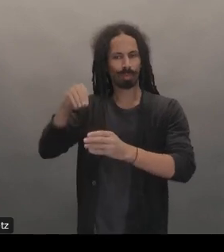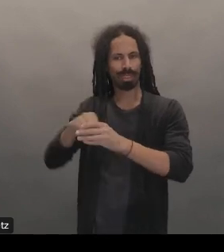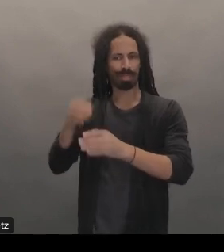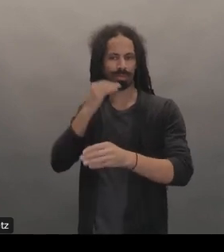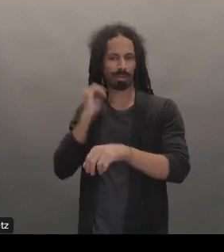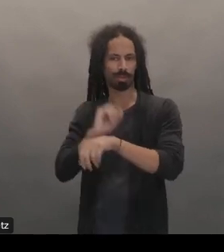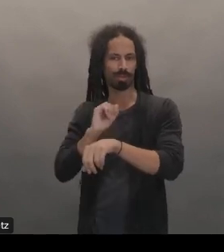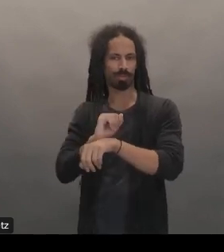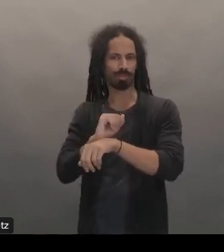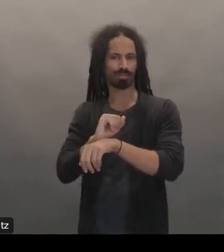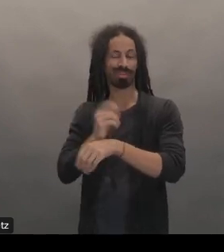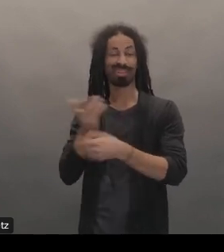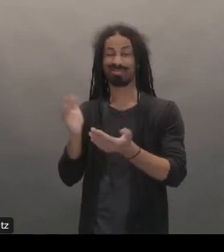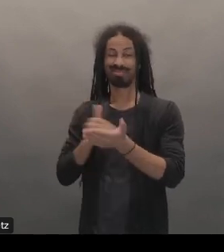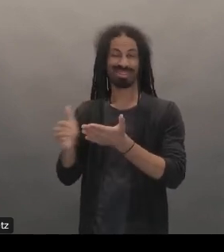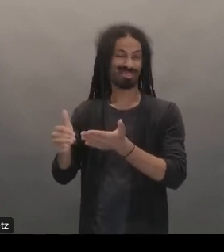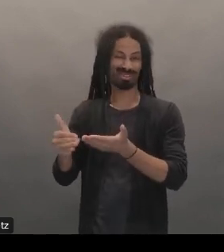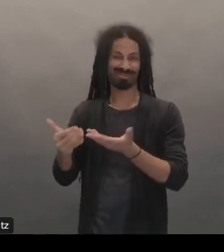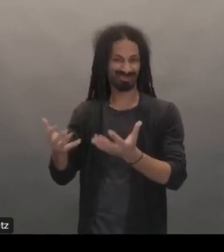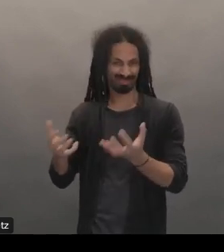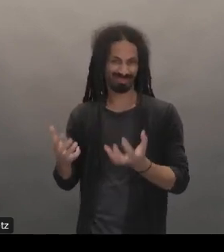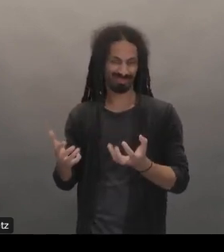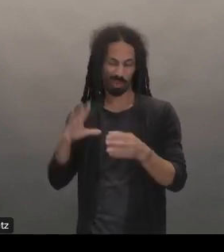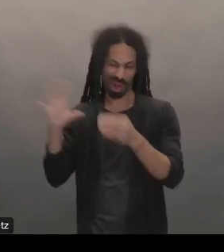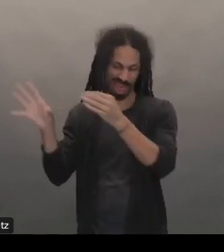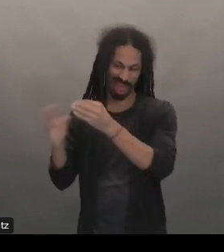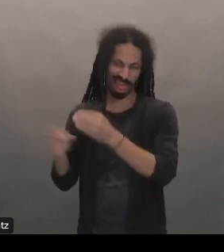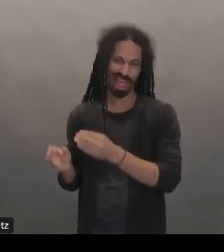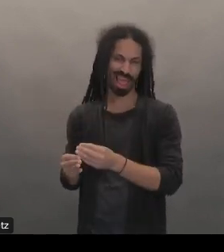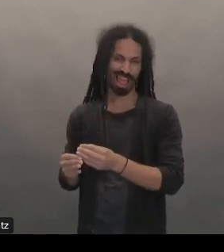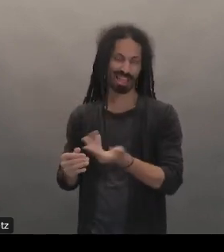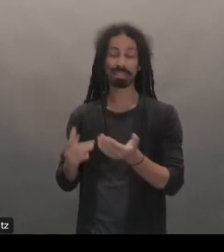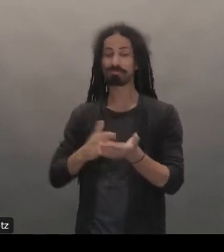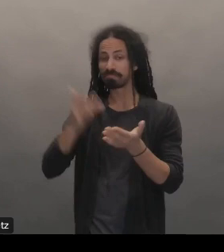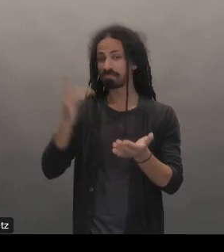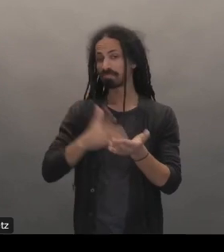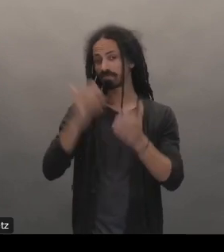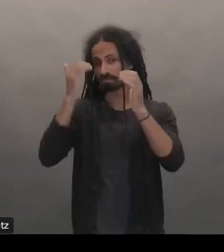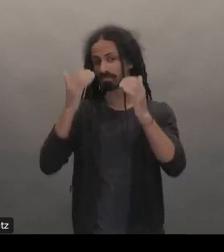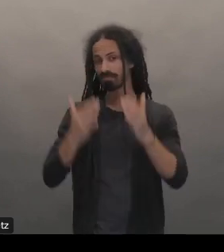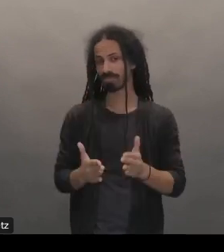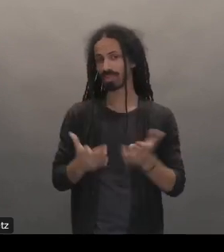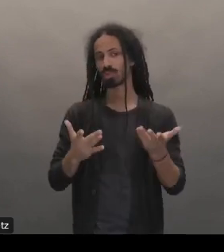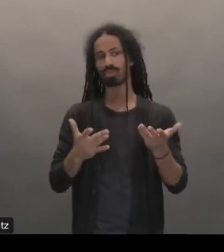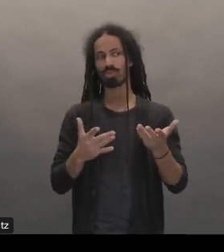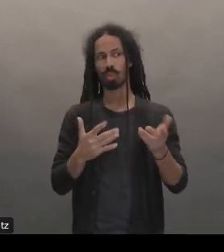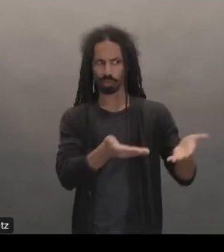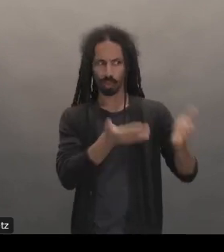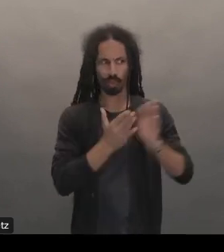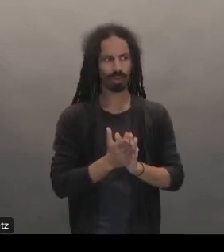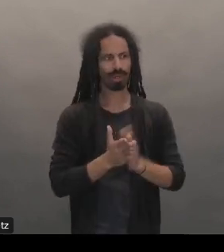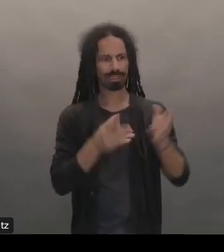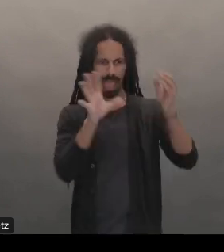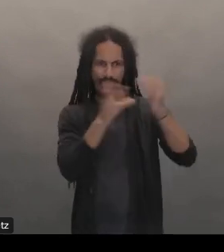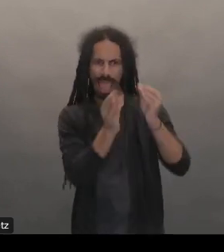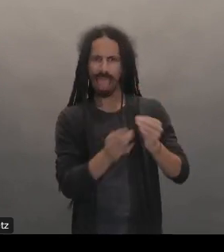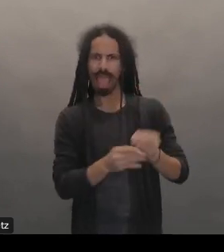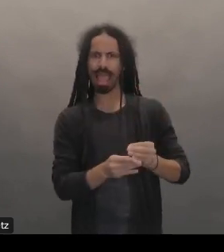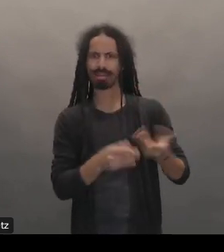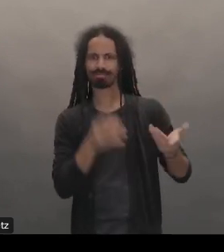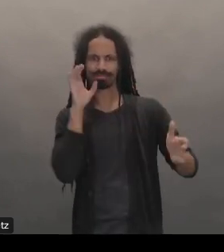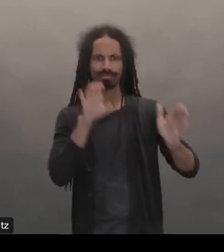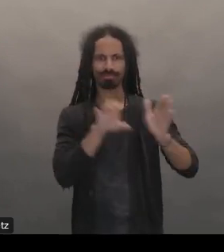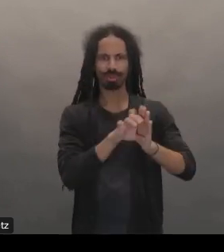often, I think we want to do that. Sometimes instructors will even ask for examples or ask you to add figures or images into your essays for